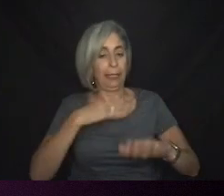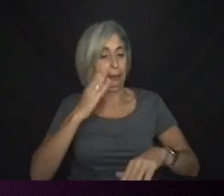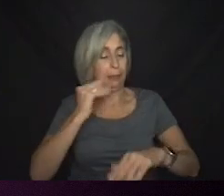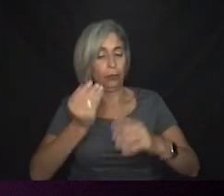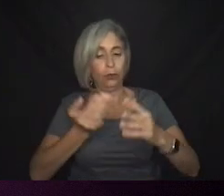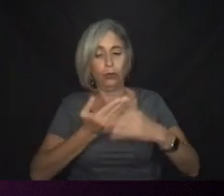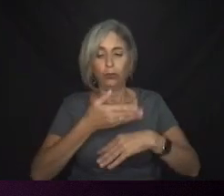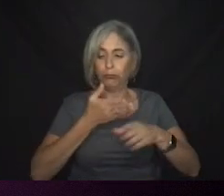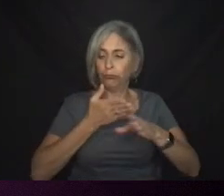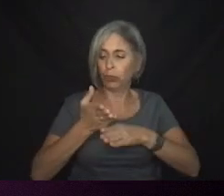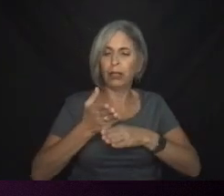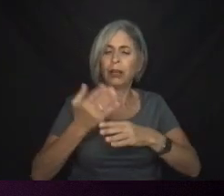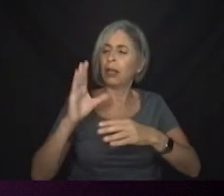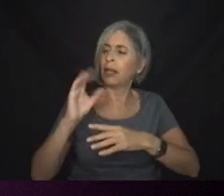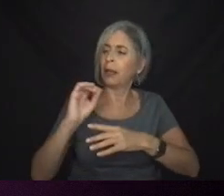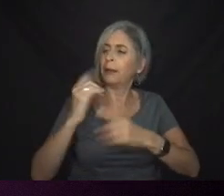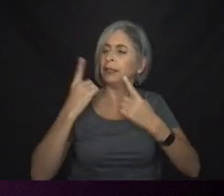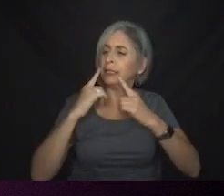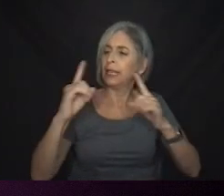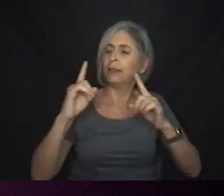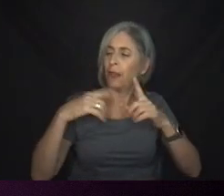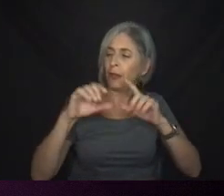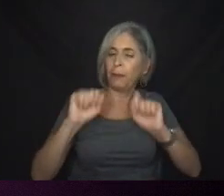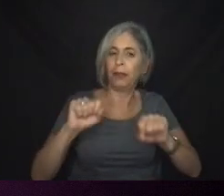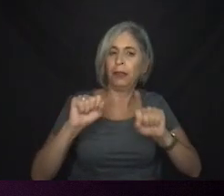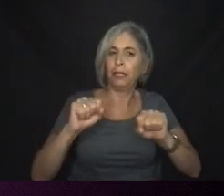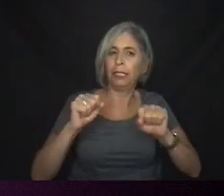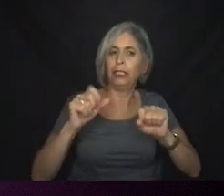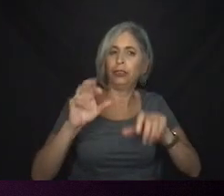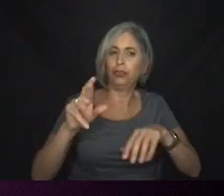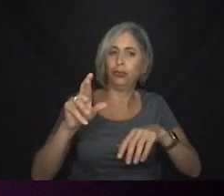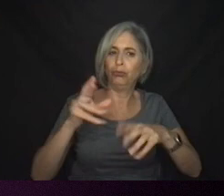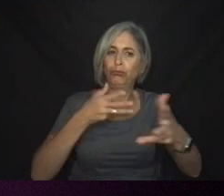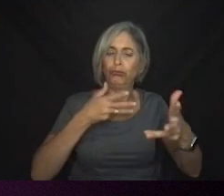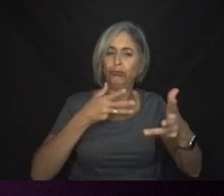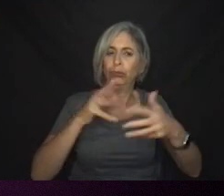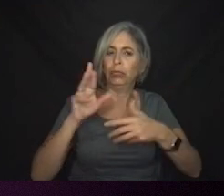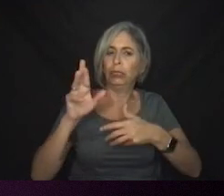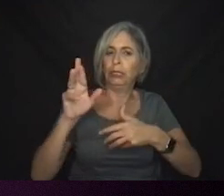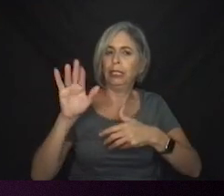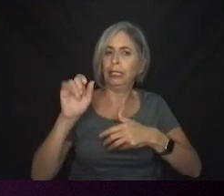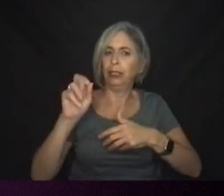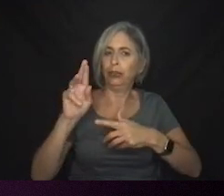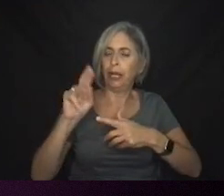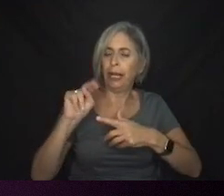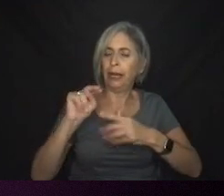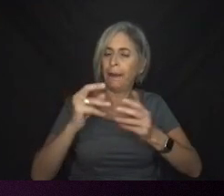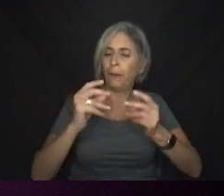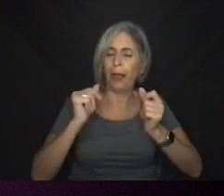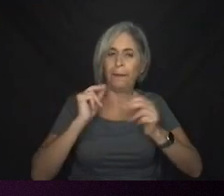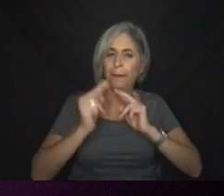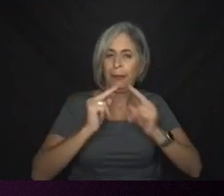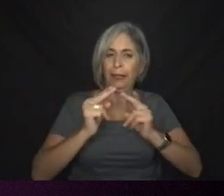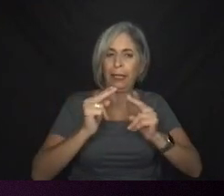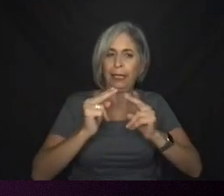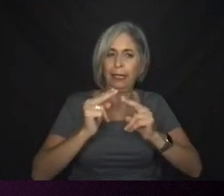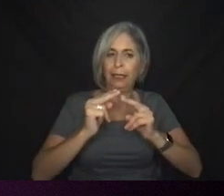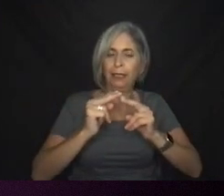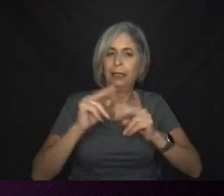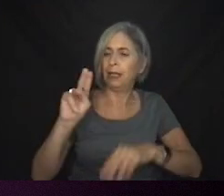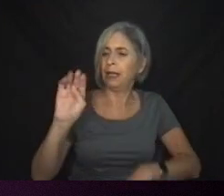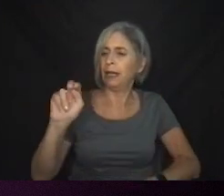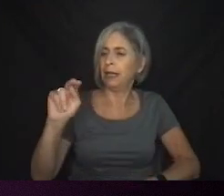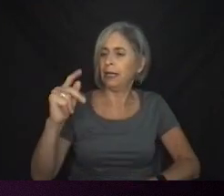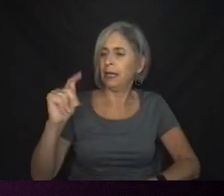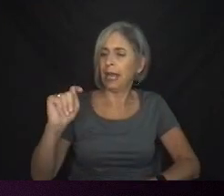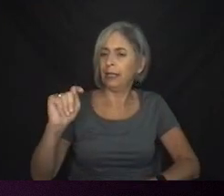companies are as successful as their ability to iterate rapidly. Really. And you know, Next is doing a great job. Vercel is